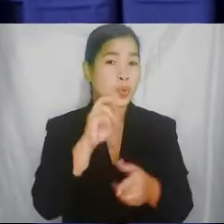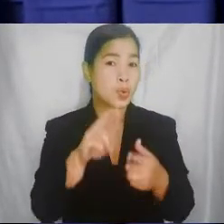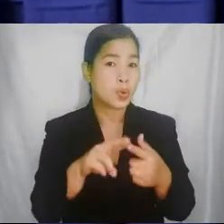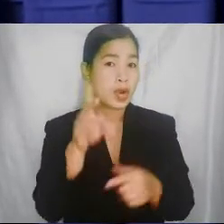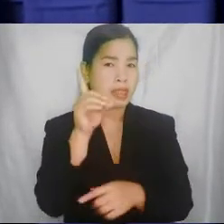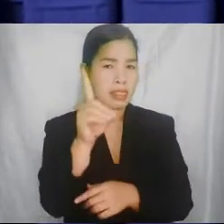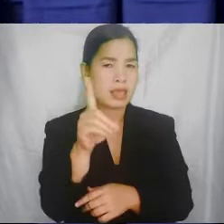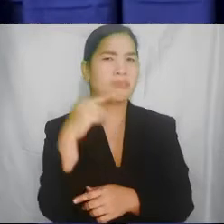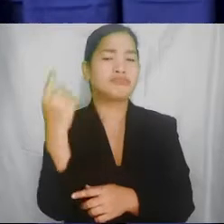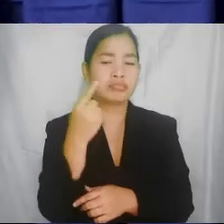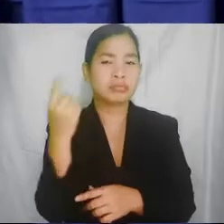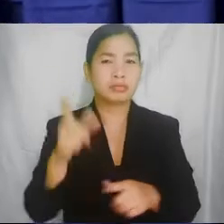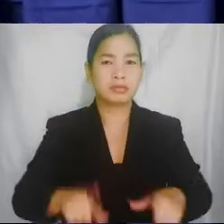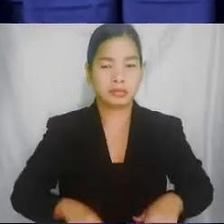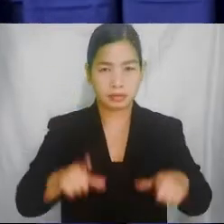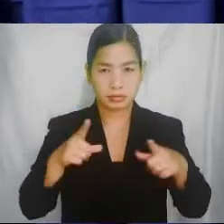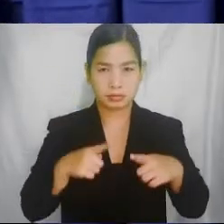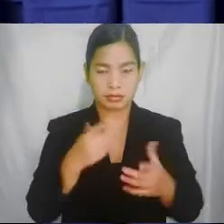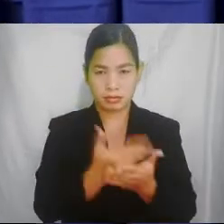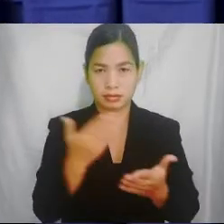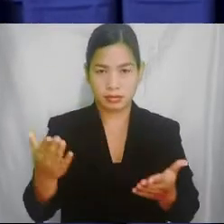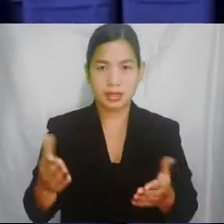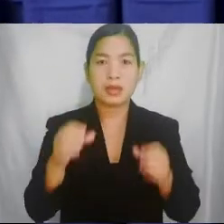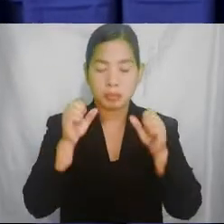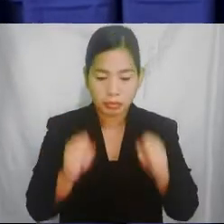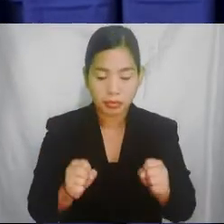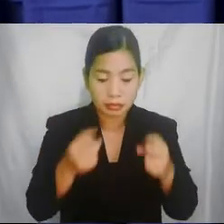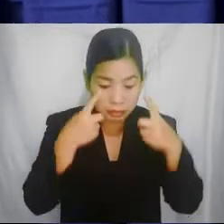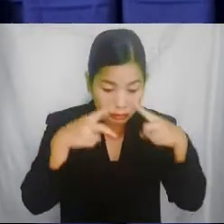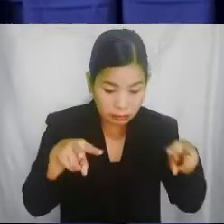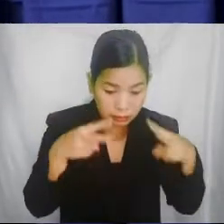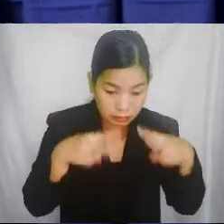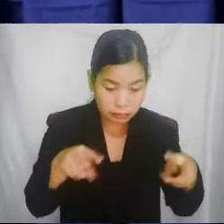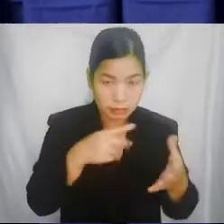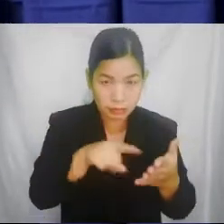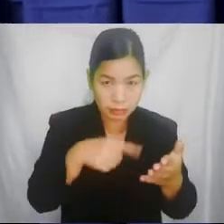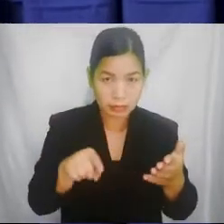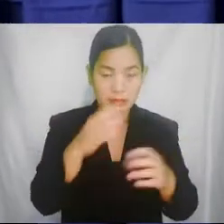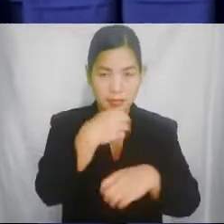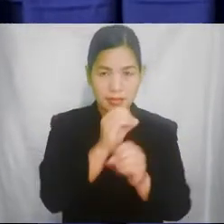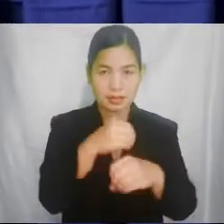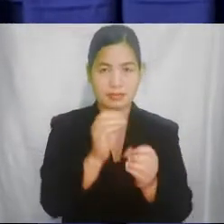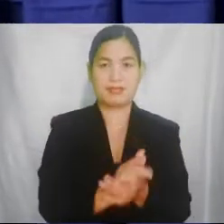living things can be examined under a microscope. Again,